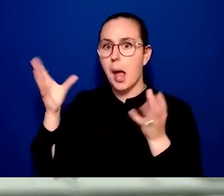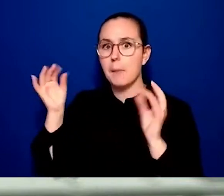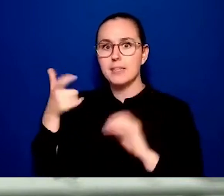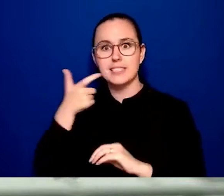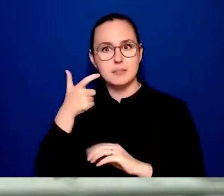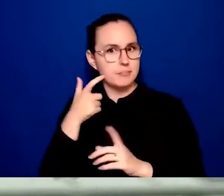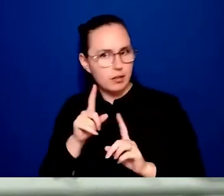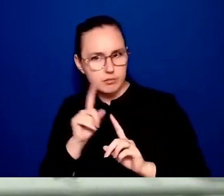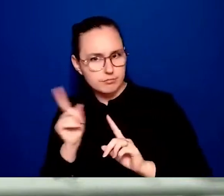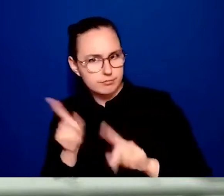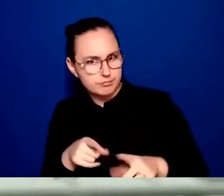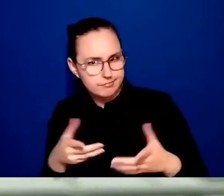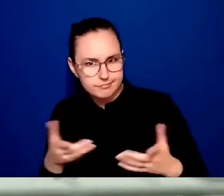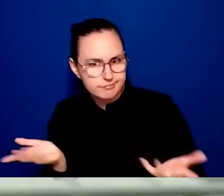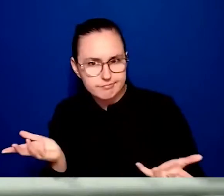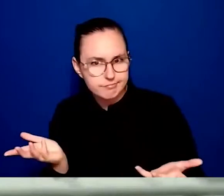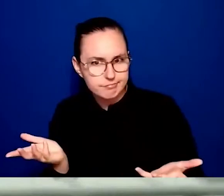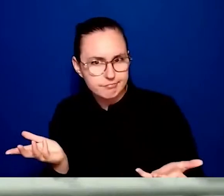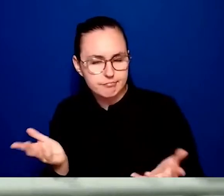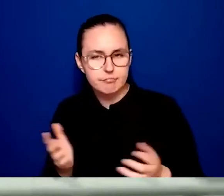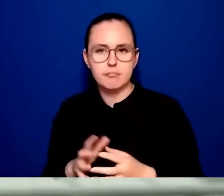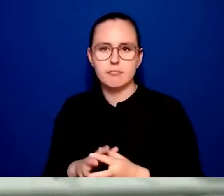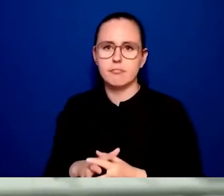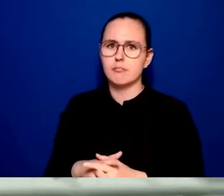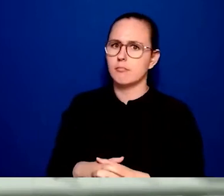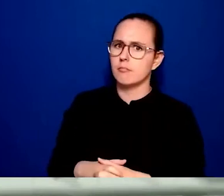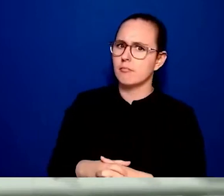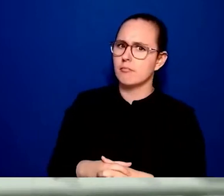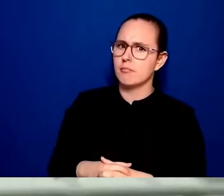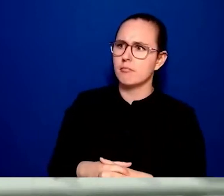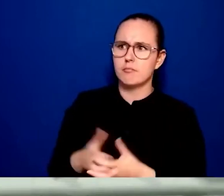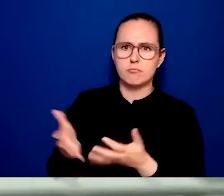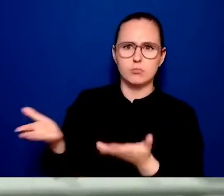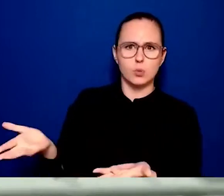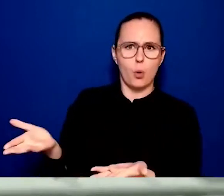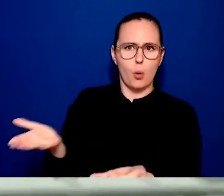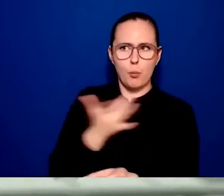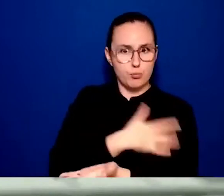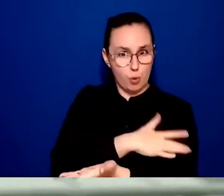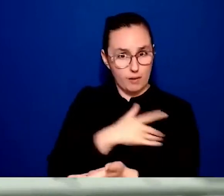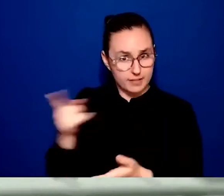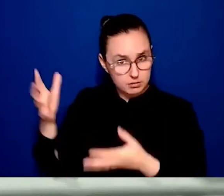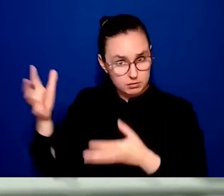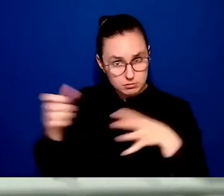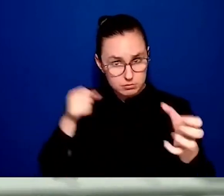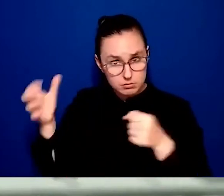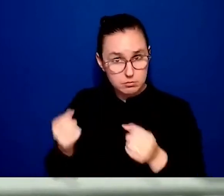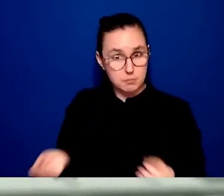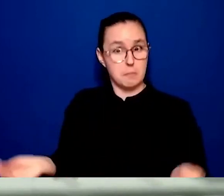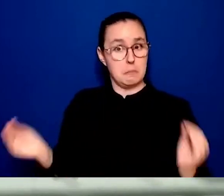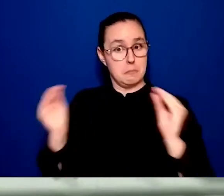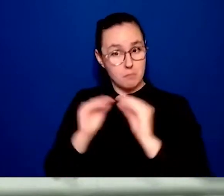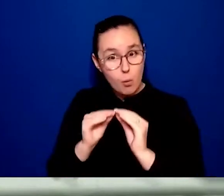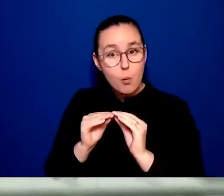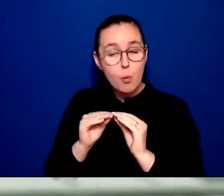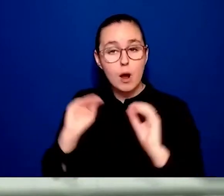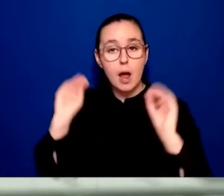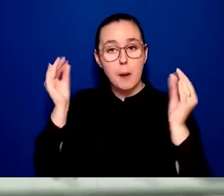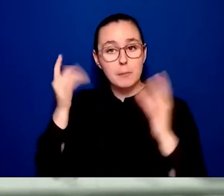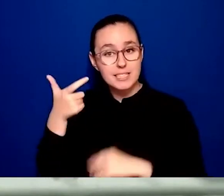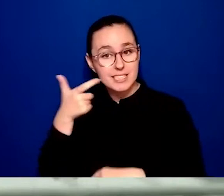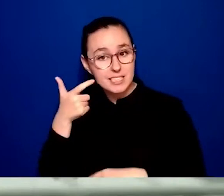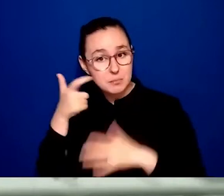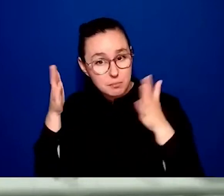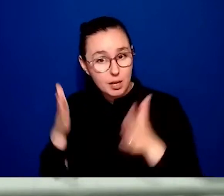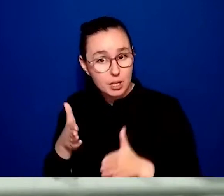in the process of hiring 30 additional ambulance dispatchers, but I guess the question is this enough? And